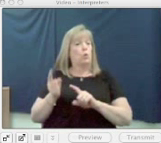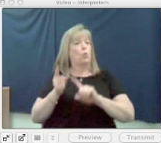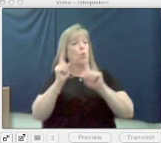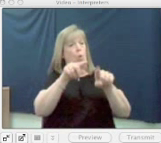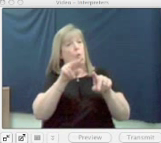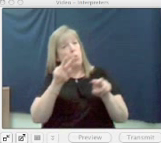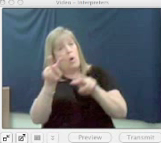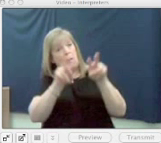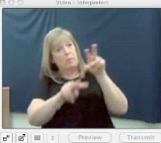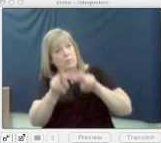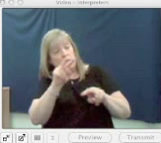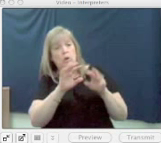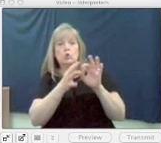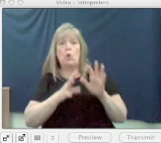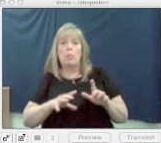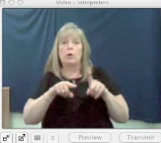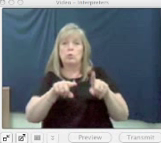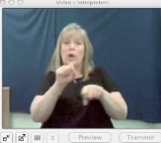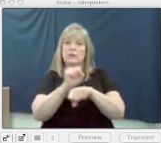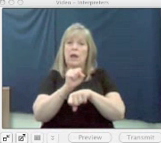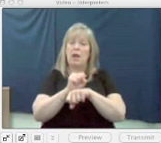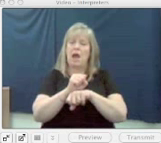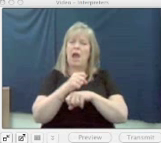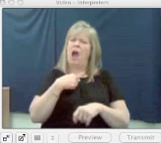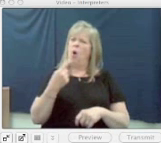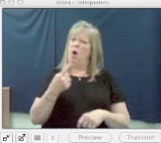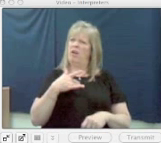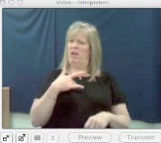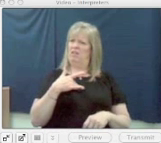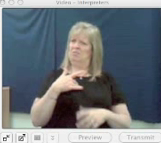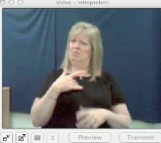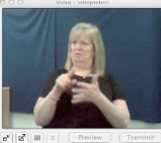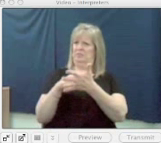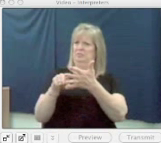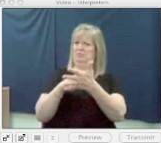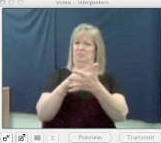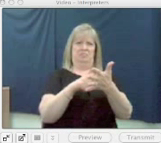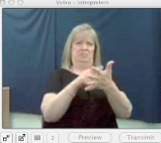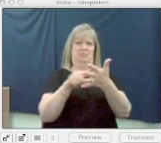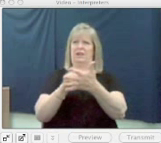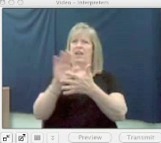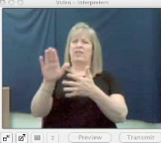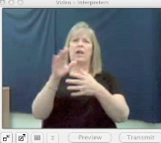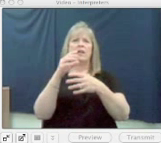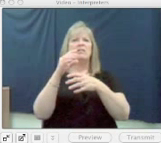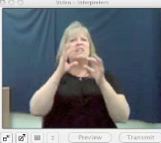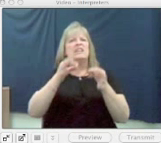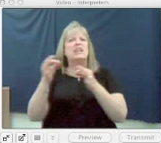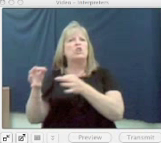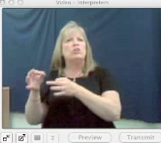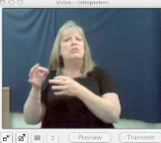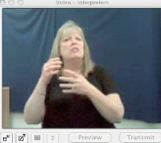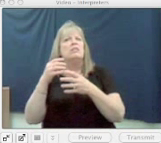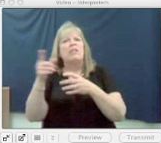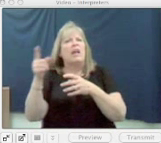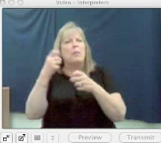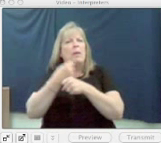assignments, and I was highly critical of their decision making because I only saw the main demand.